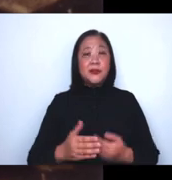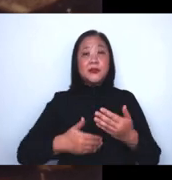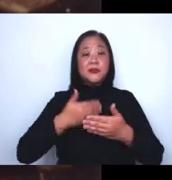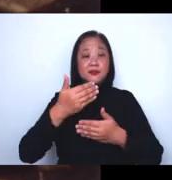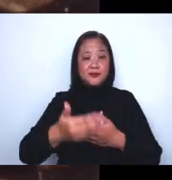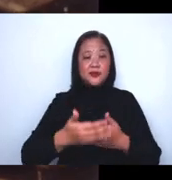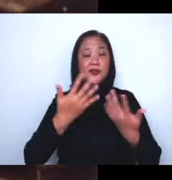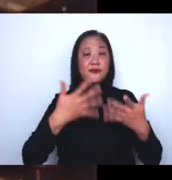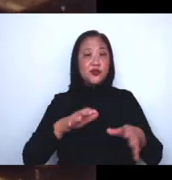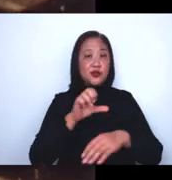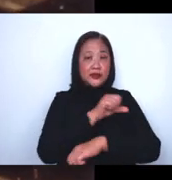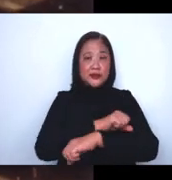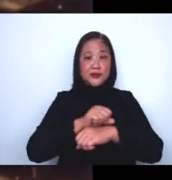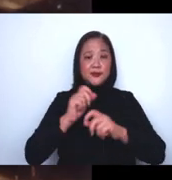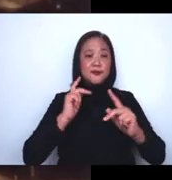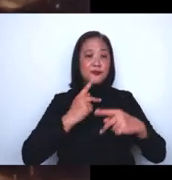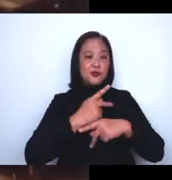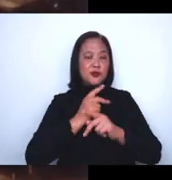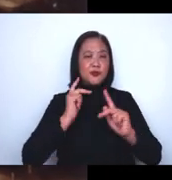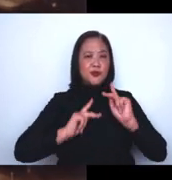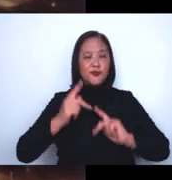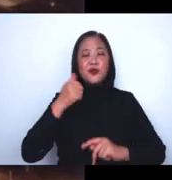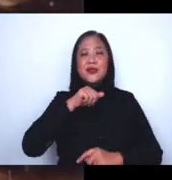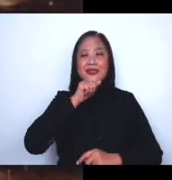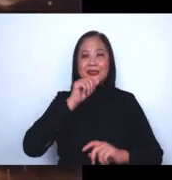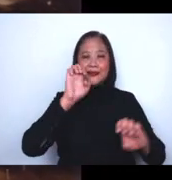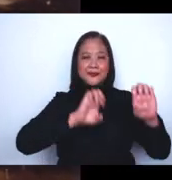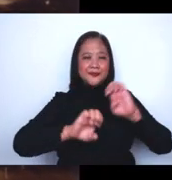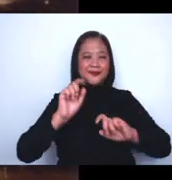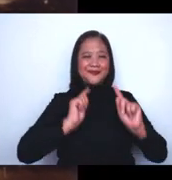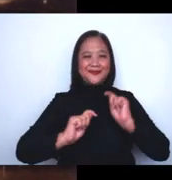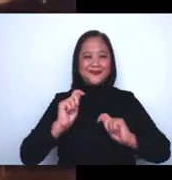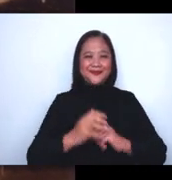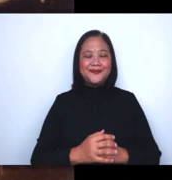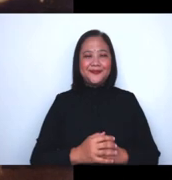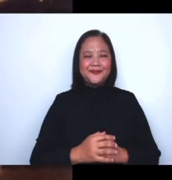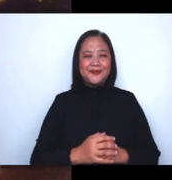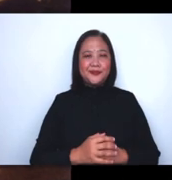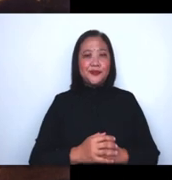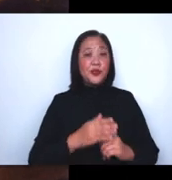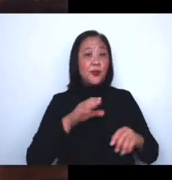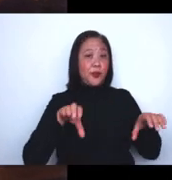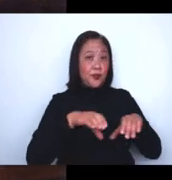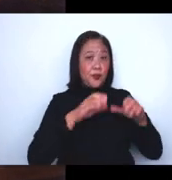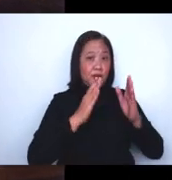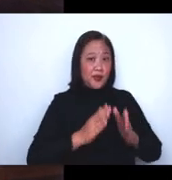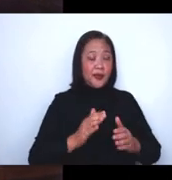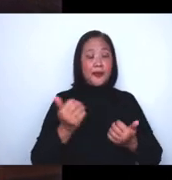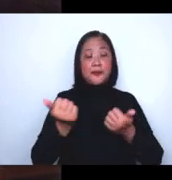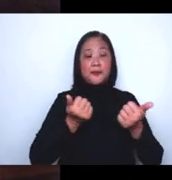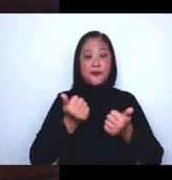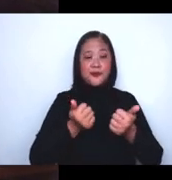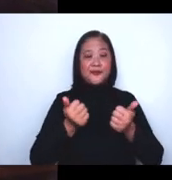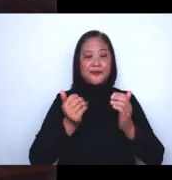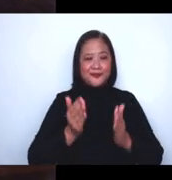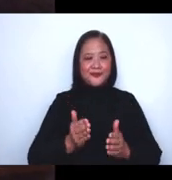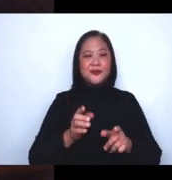Subsequently, after staging productions for the Ateneo Experimental Theater, its organizer and